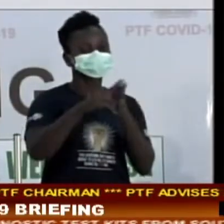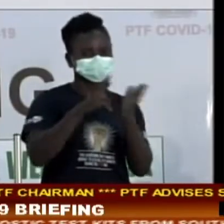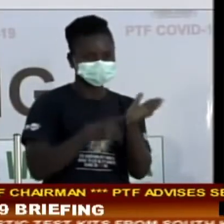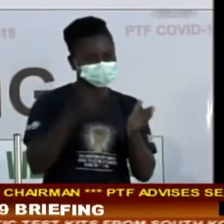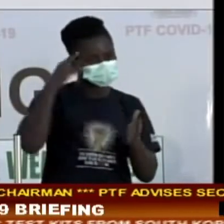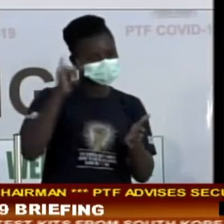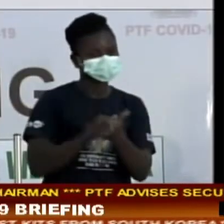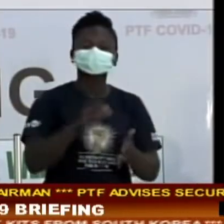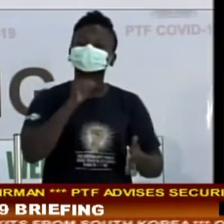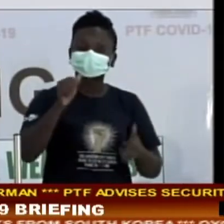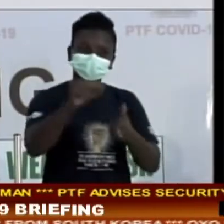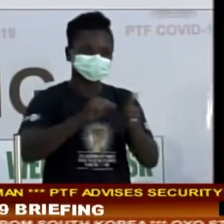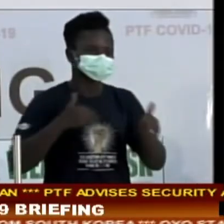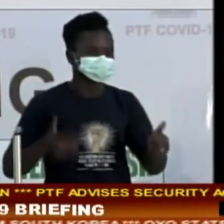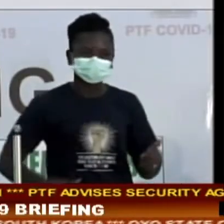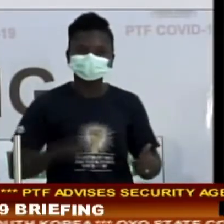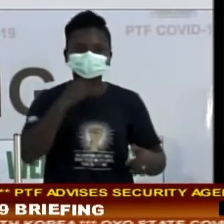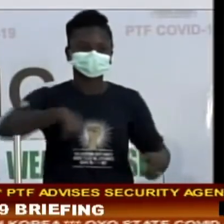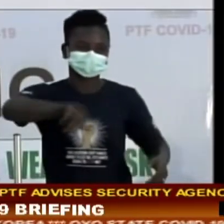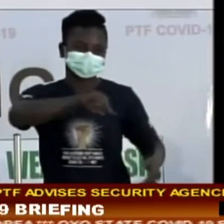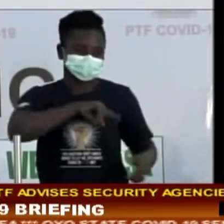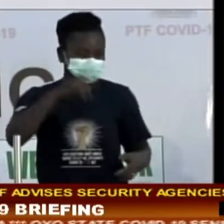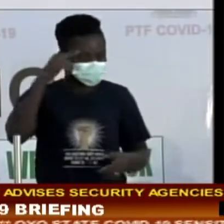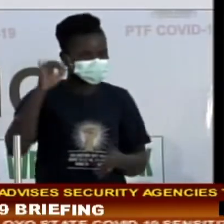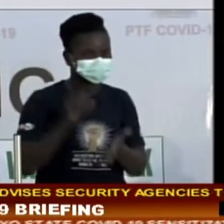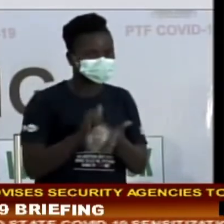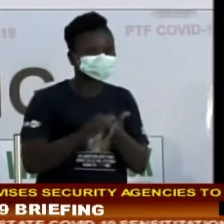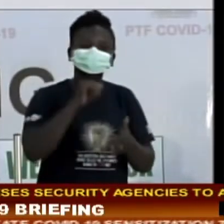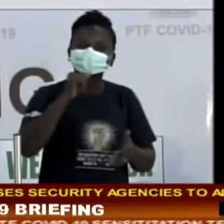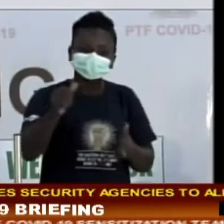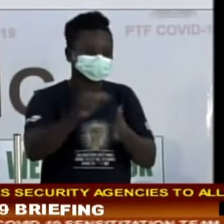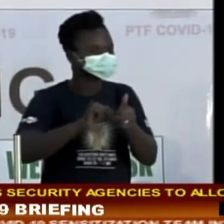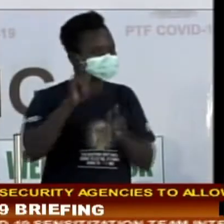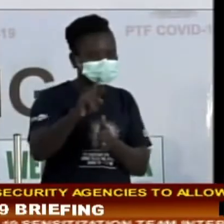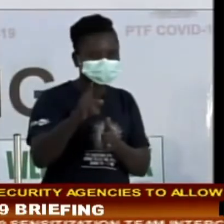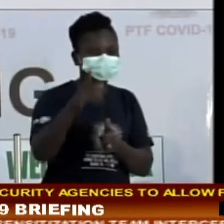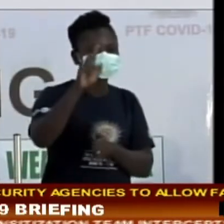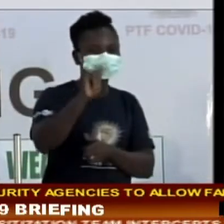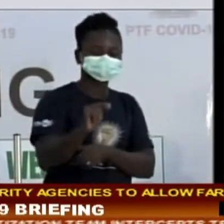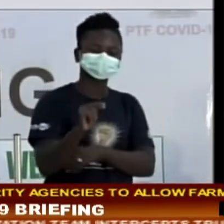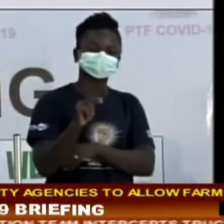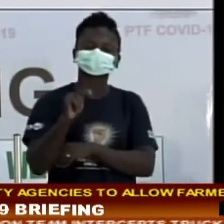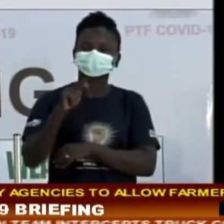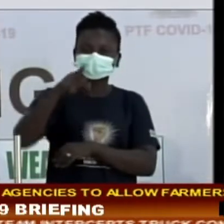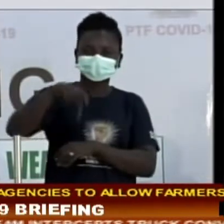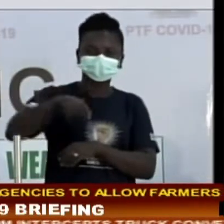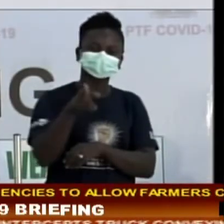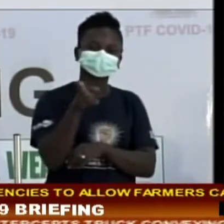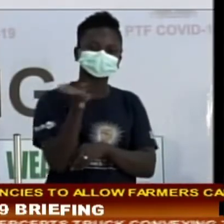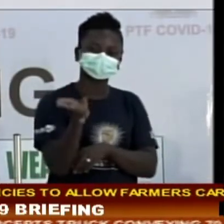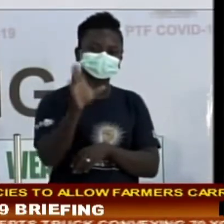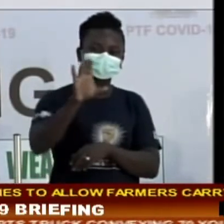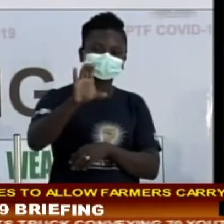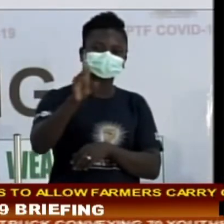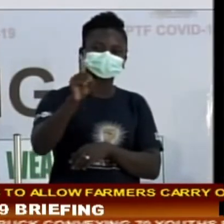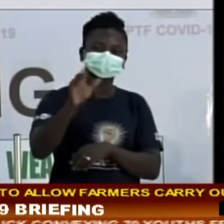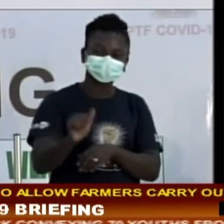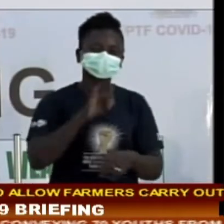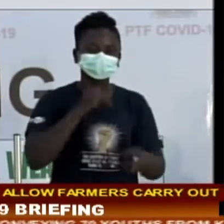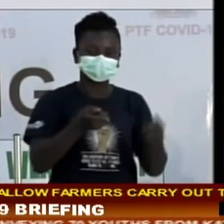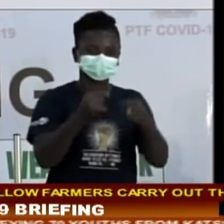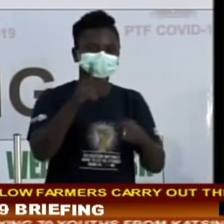everybody is eligible for that not everyone uh npac Primary Healthcare development agency is coming up also